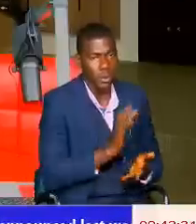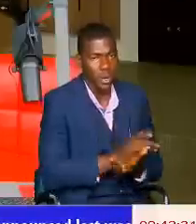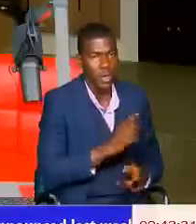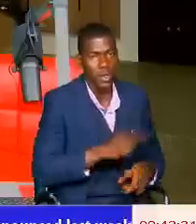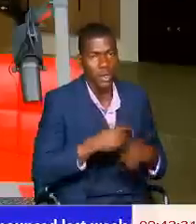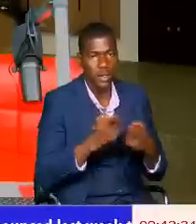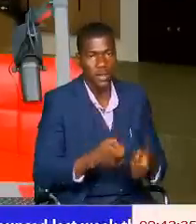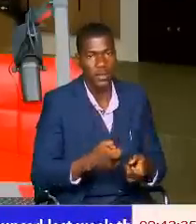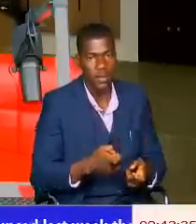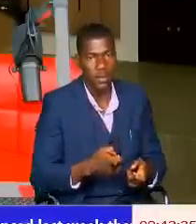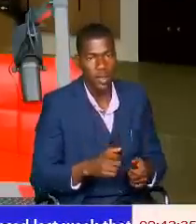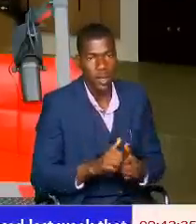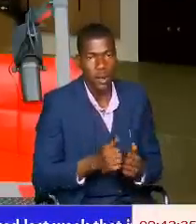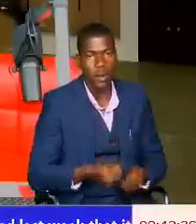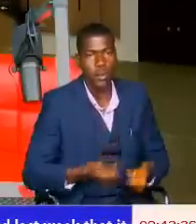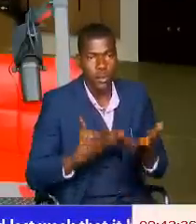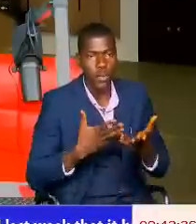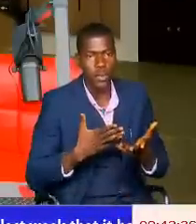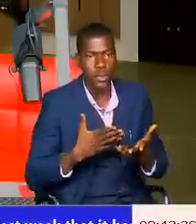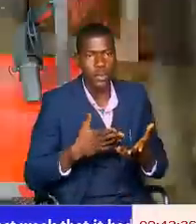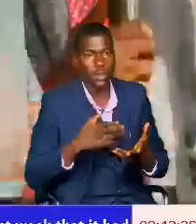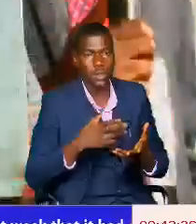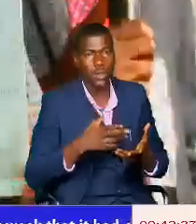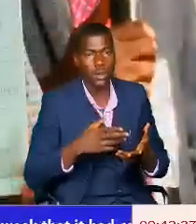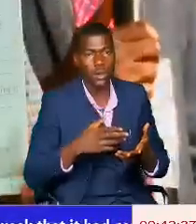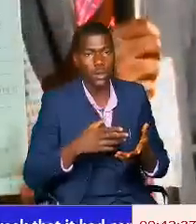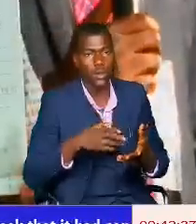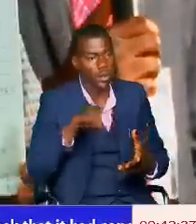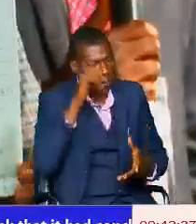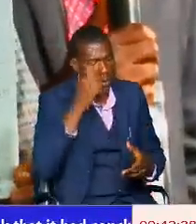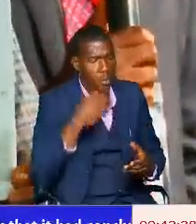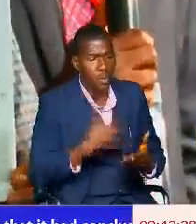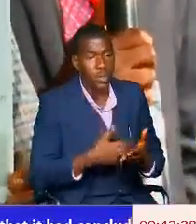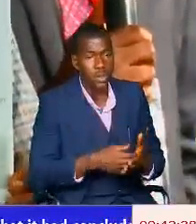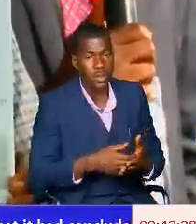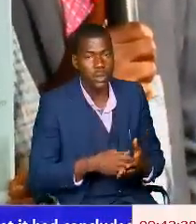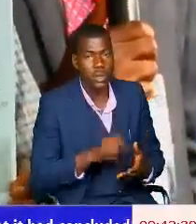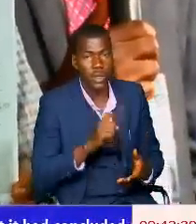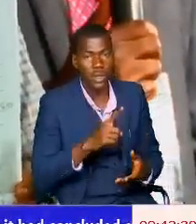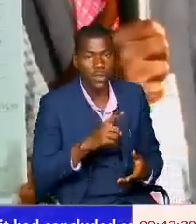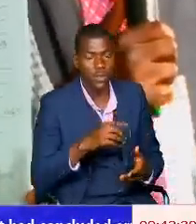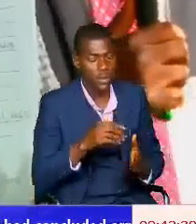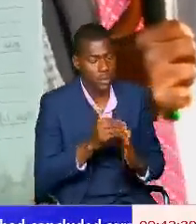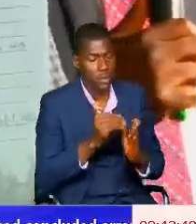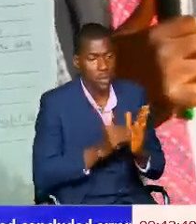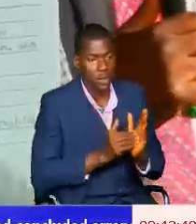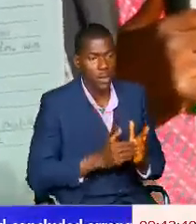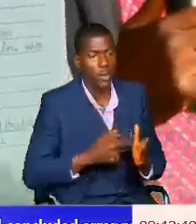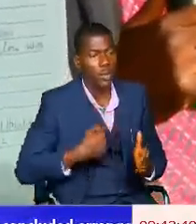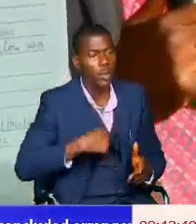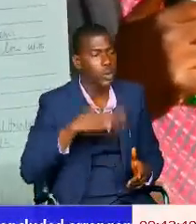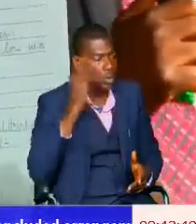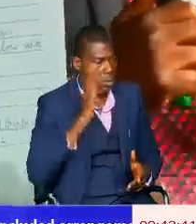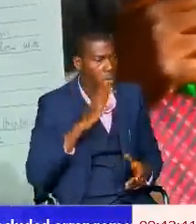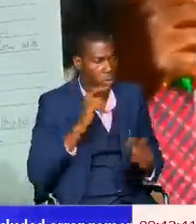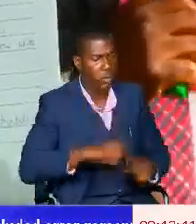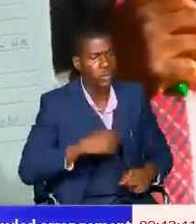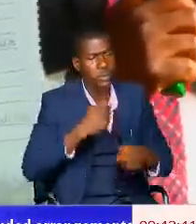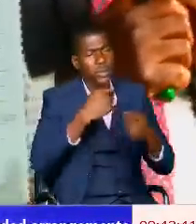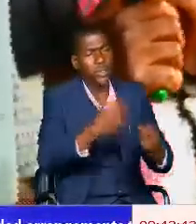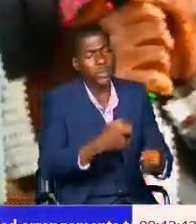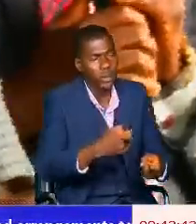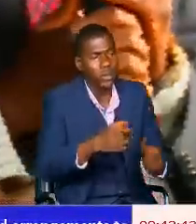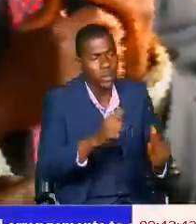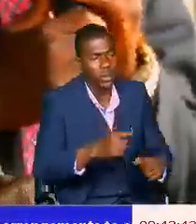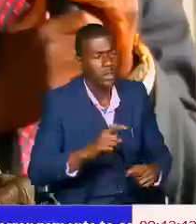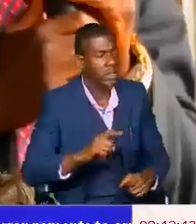Shebi, how much be their own money? No be 10 million. 11 million. We go look for 11 million, give them, they give them original paper.